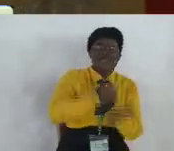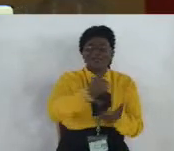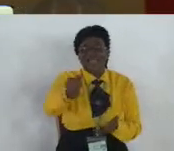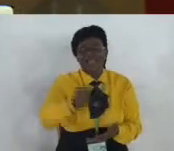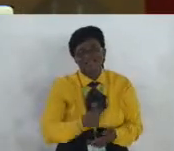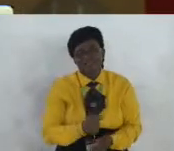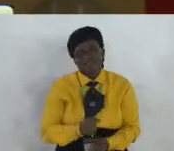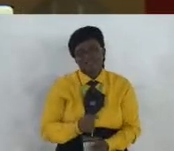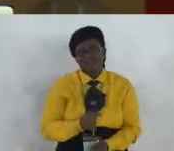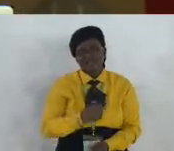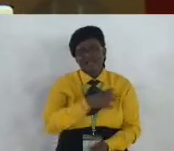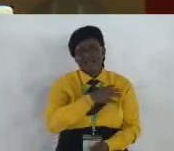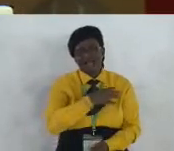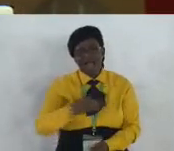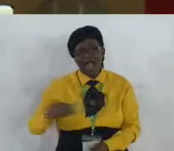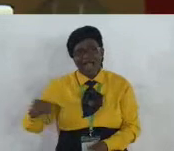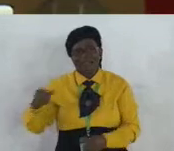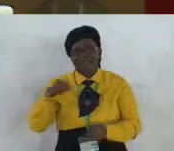and made you